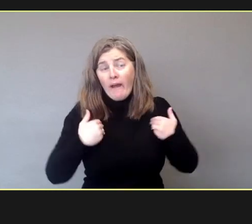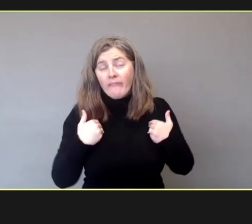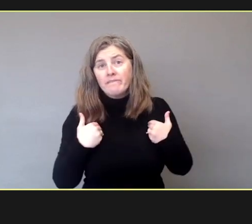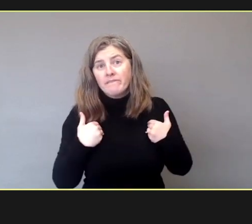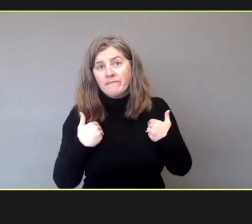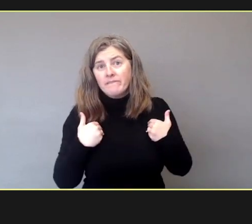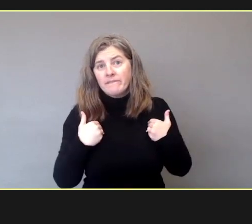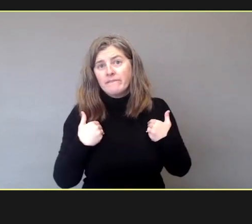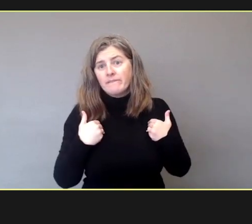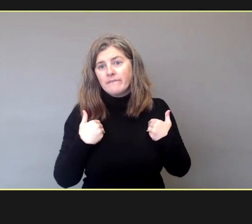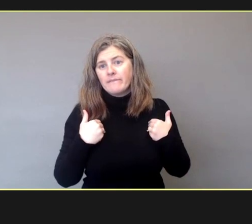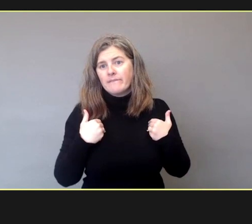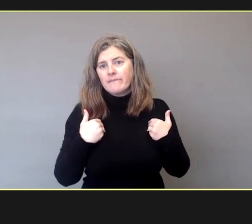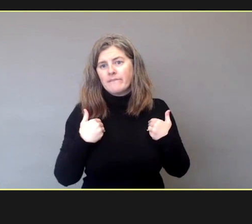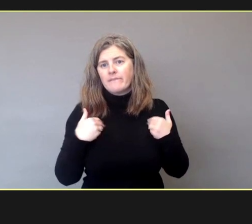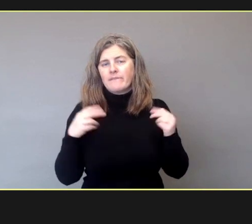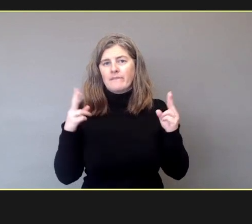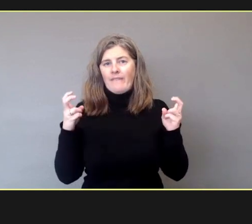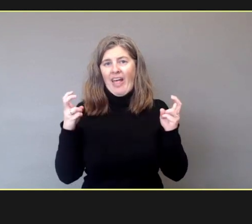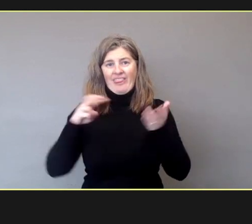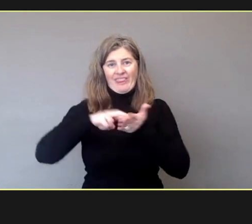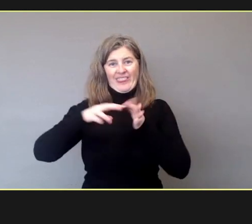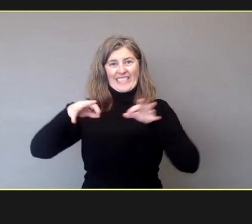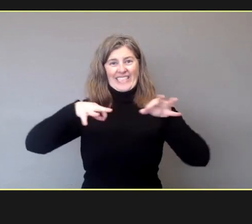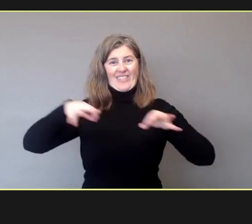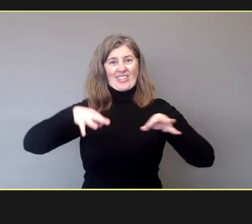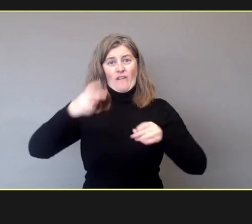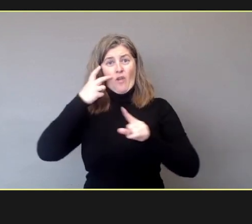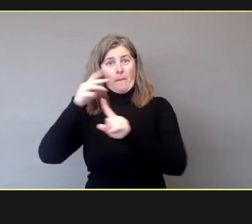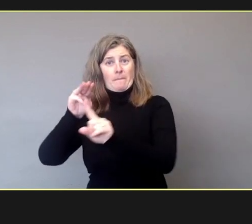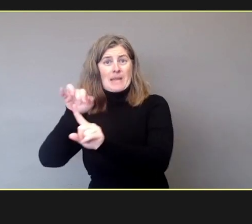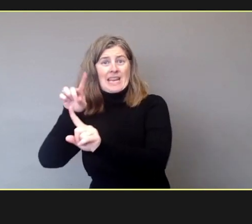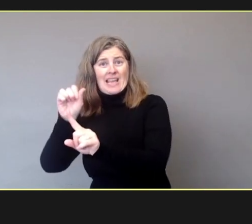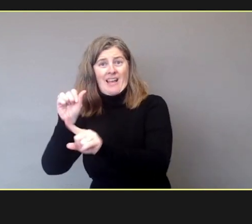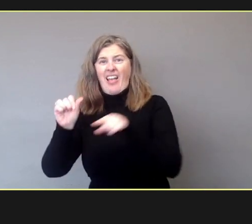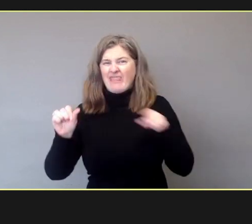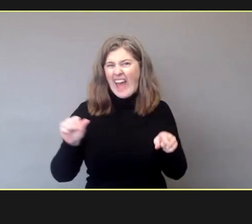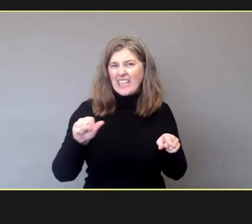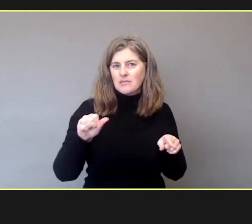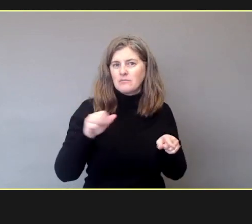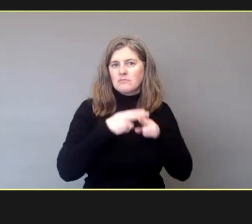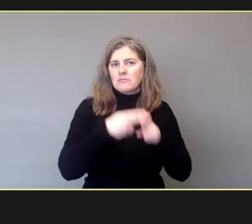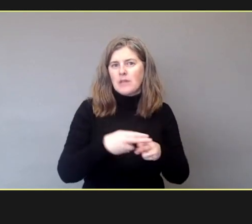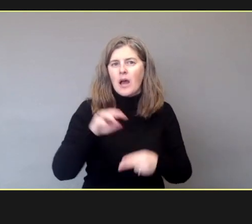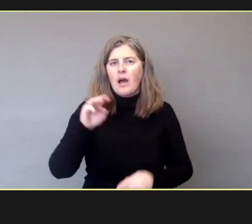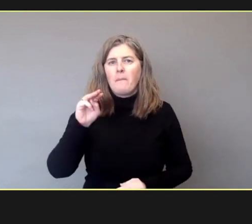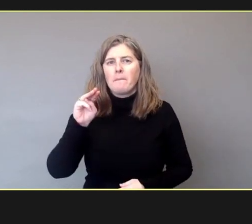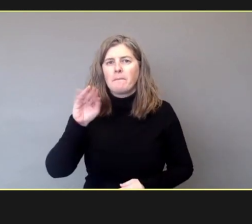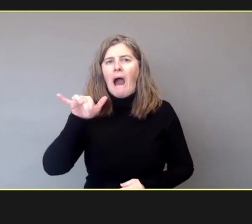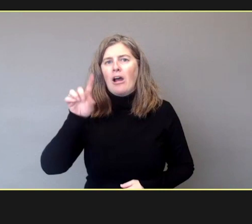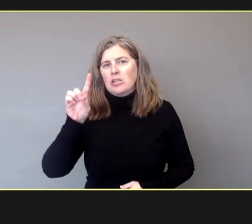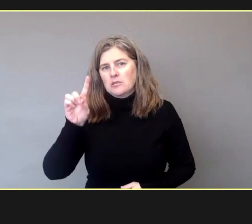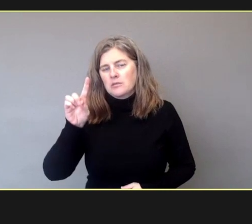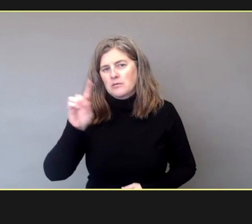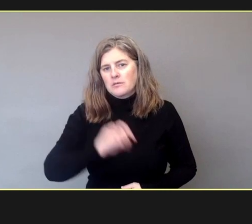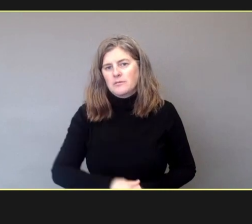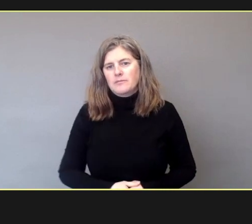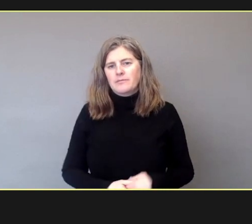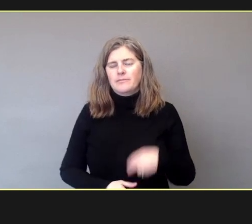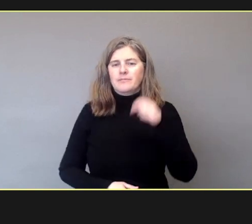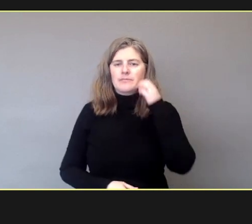And under the definition that you see in the media, that would be considered mild. And so, and of